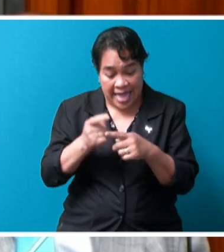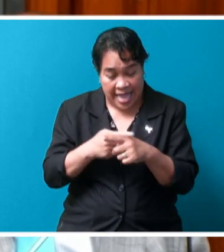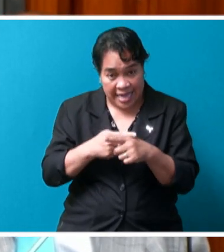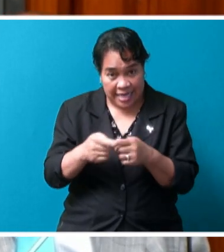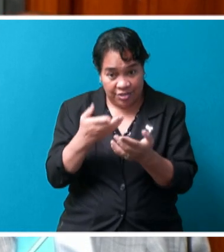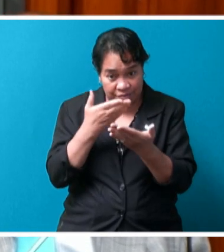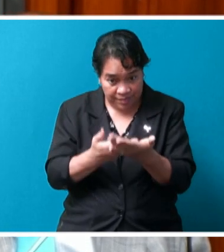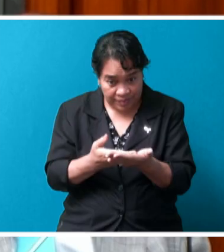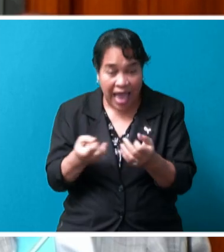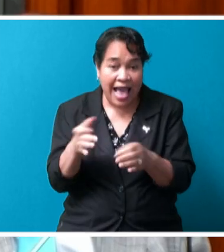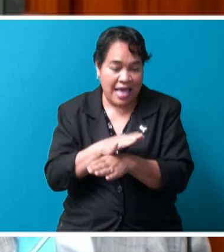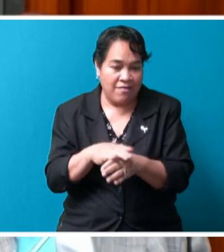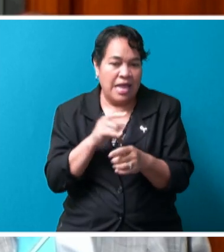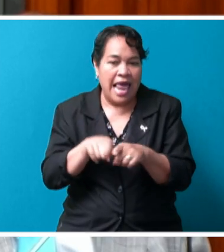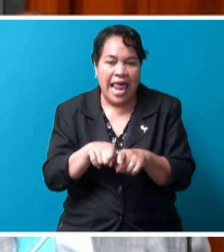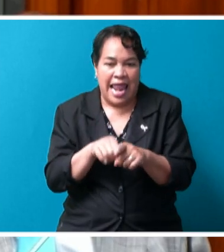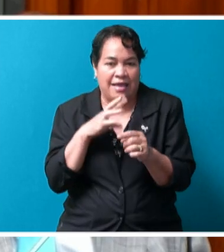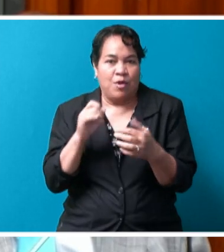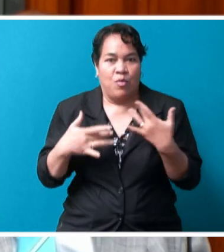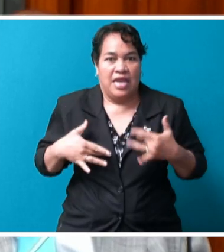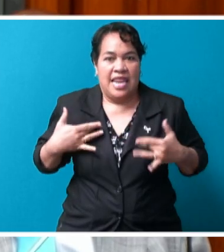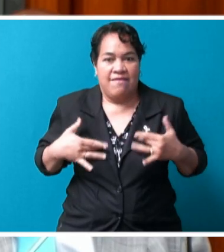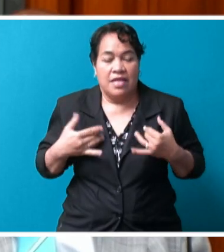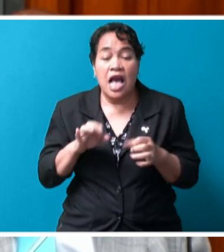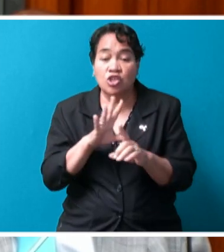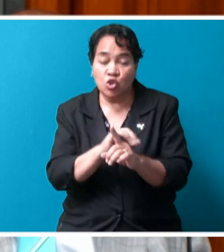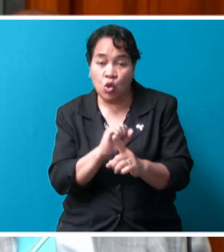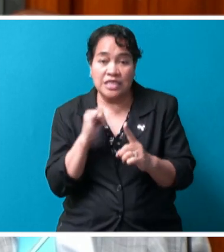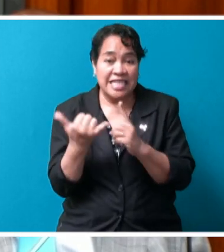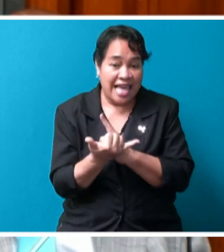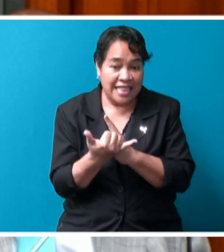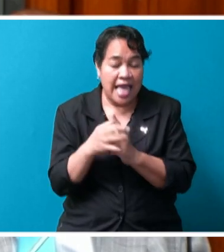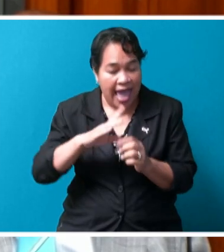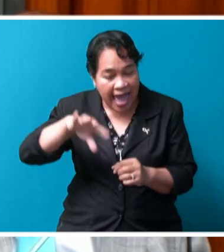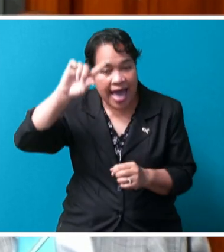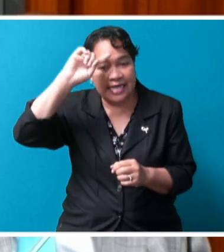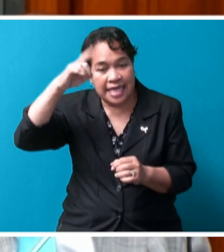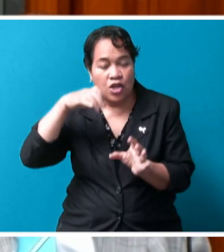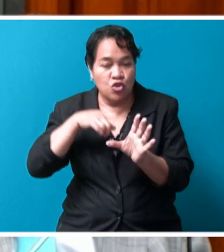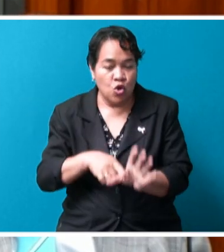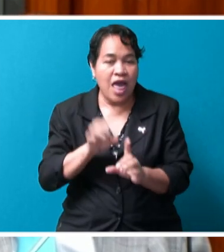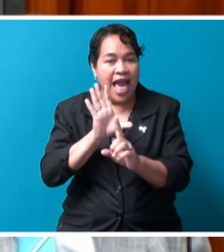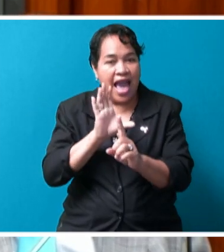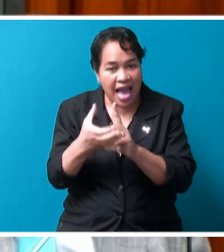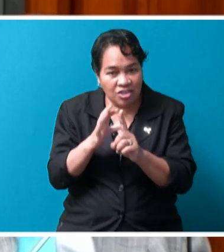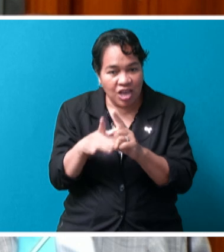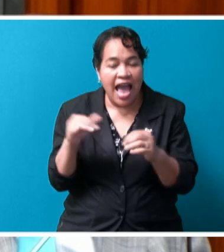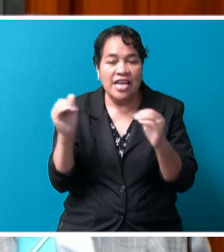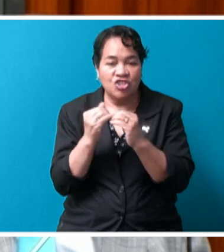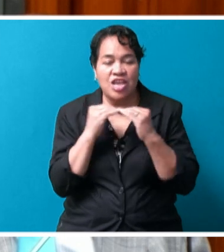covering topics such as provident living, society, understanding youth culture, gender